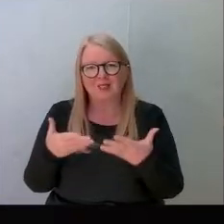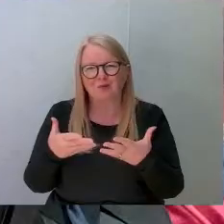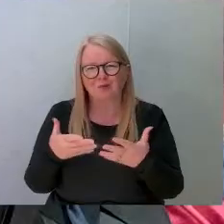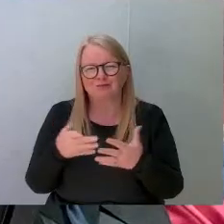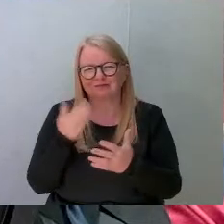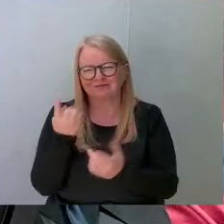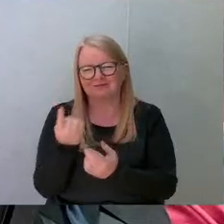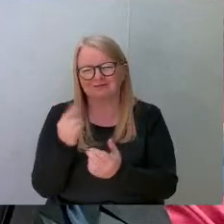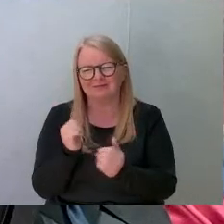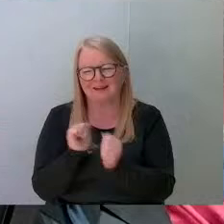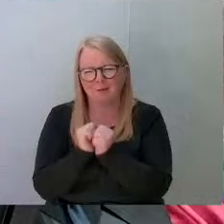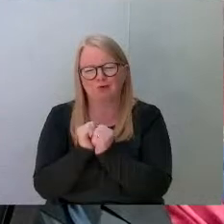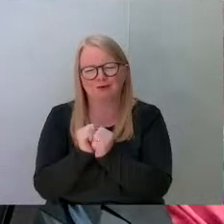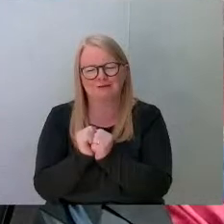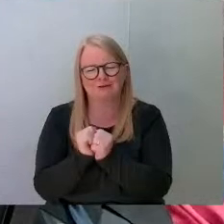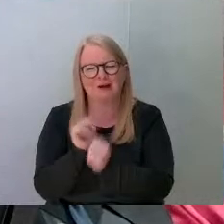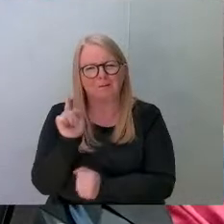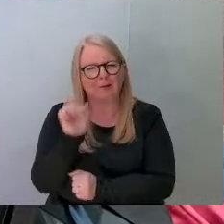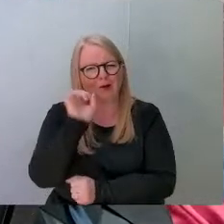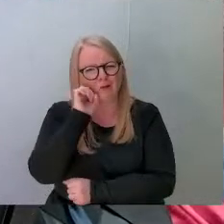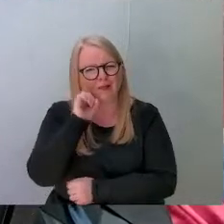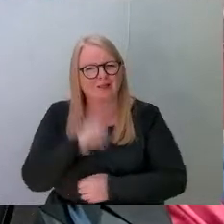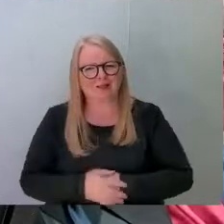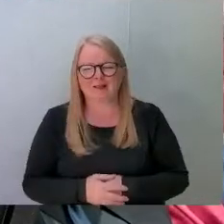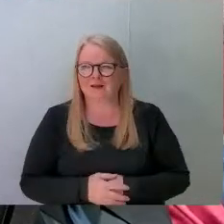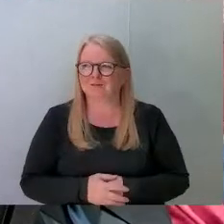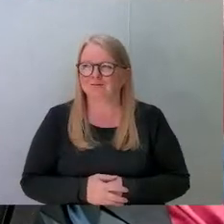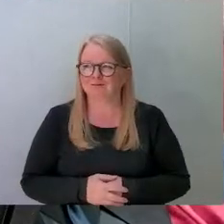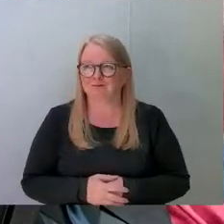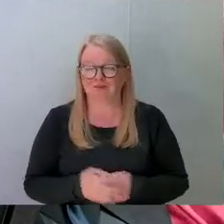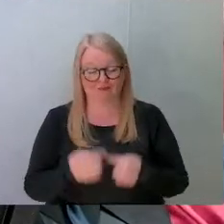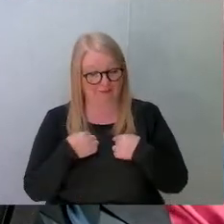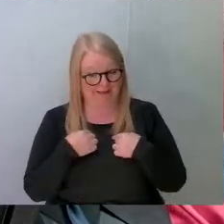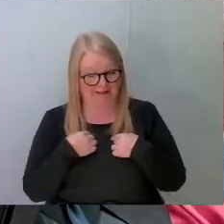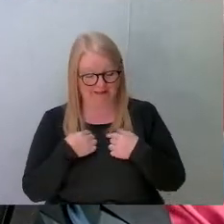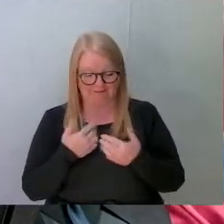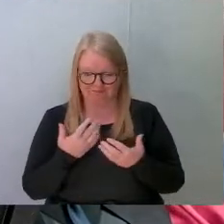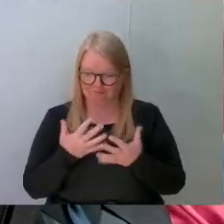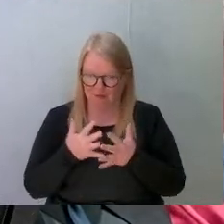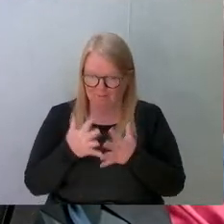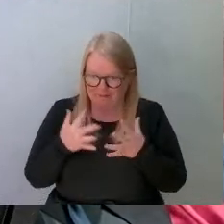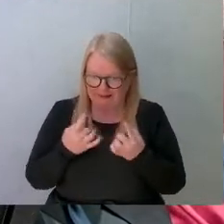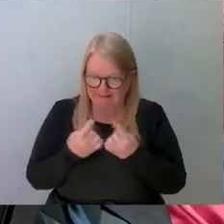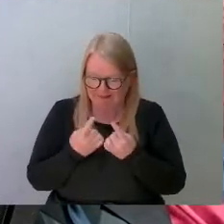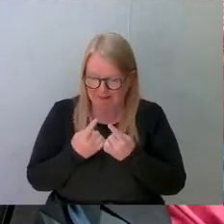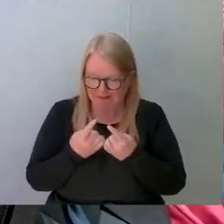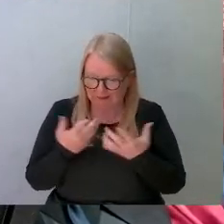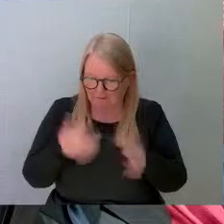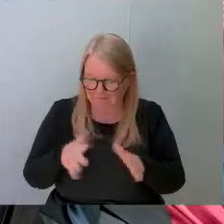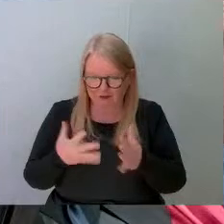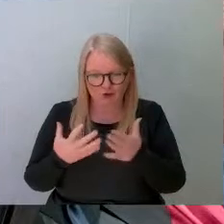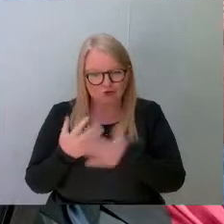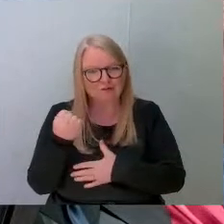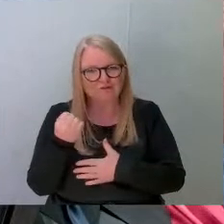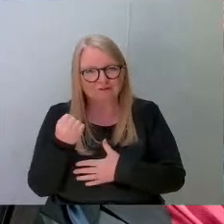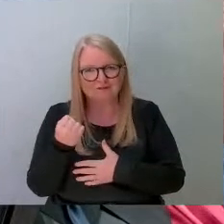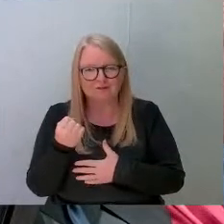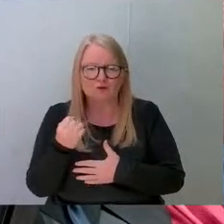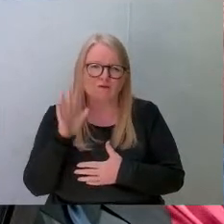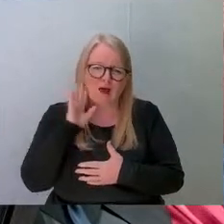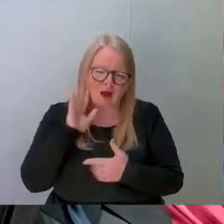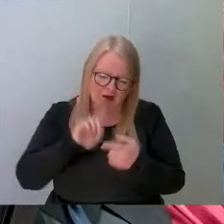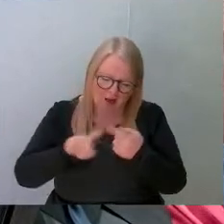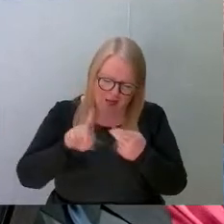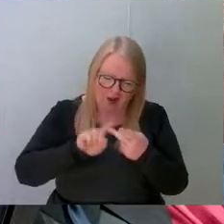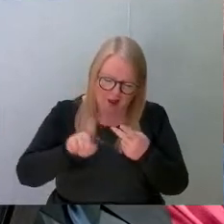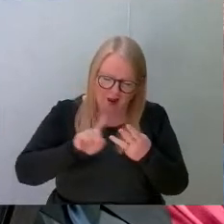that. So for me, I think the biggest thing that I've achieved, you've heard the accolades,